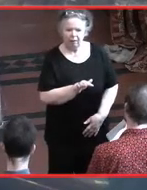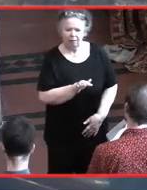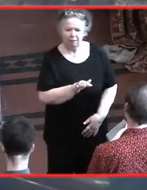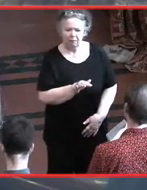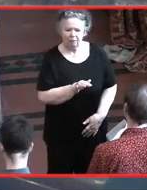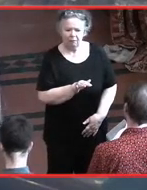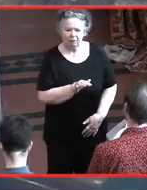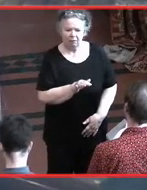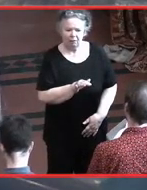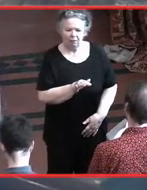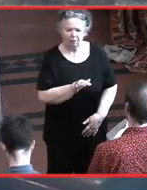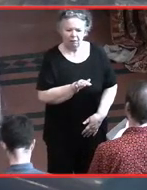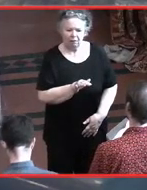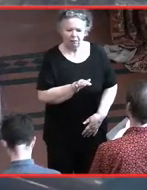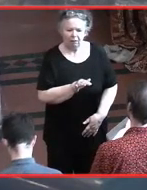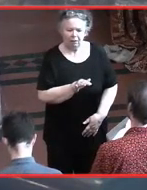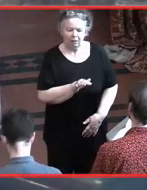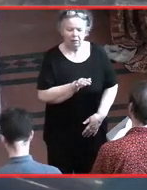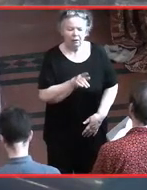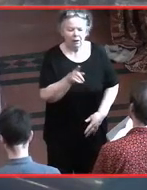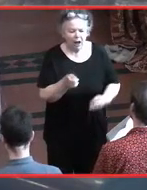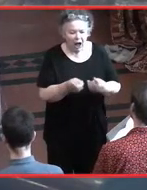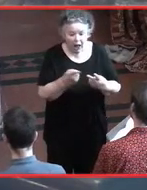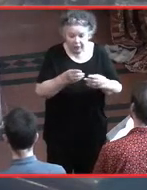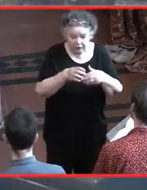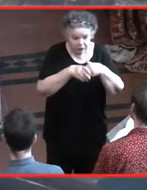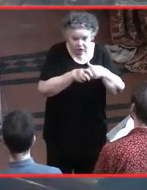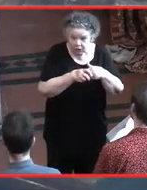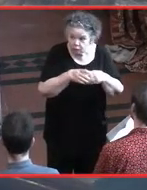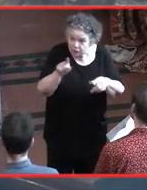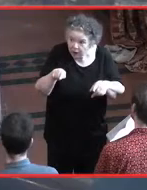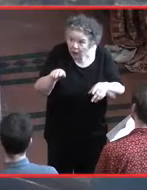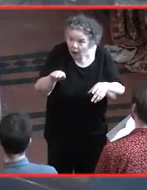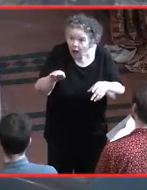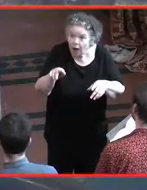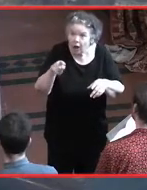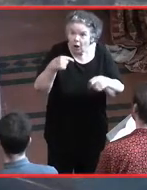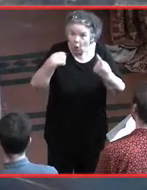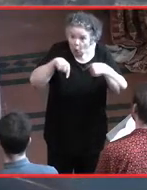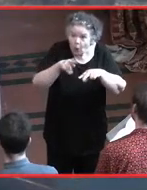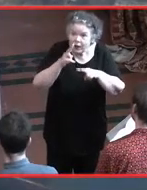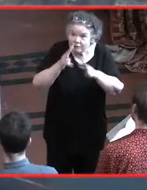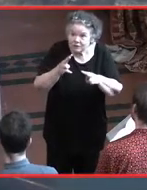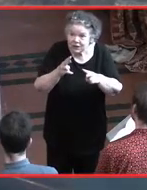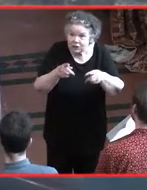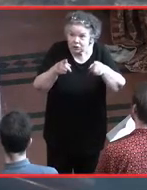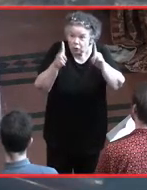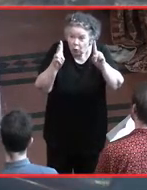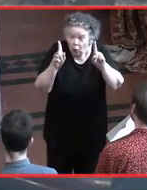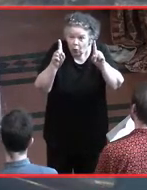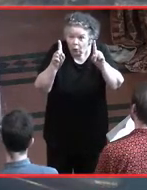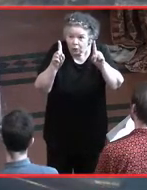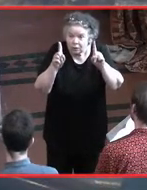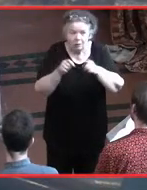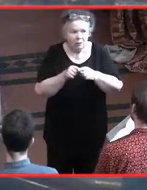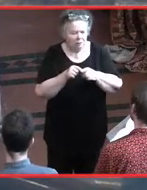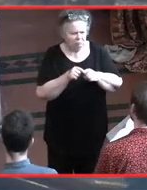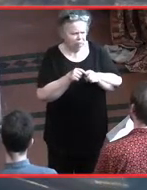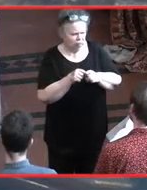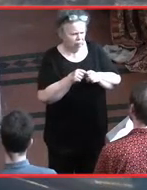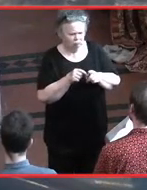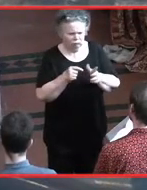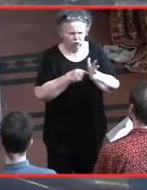when Jesus came. So the other disciples told him, "We have seen the Lord." But he said to